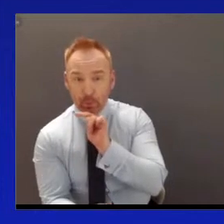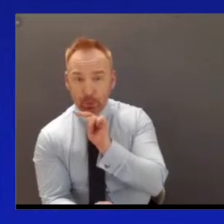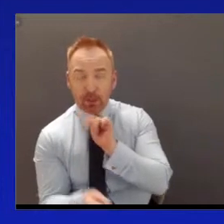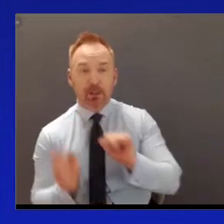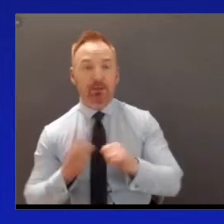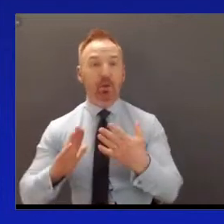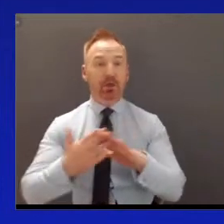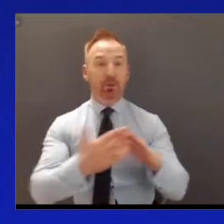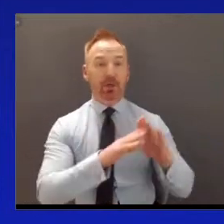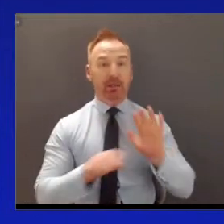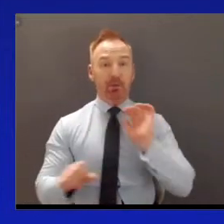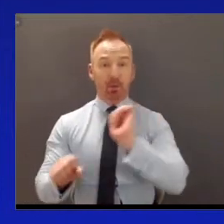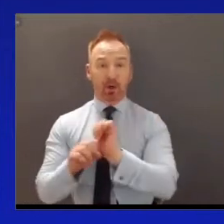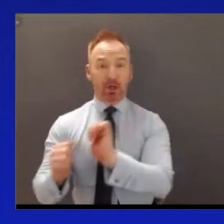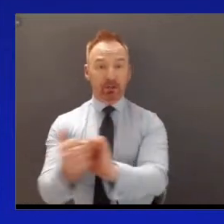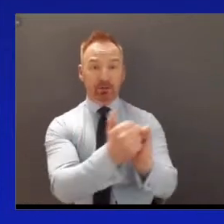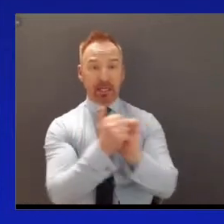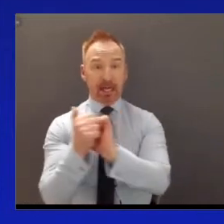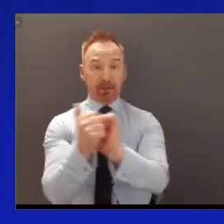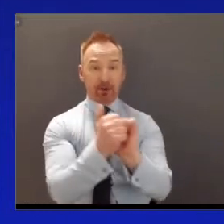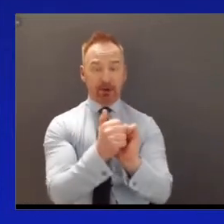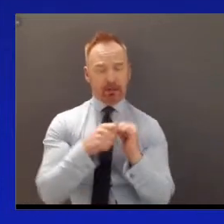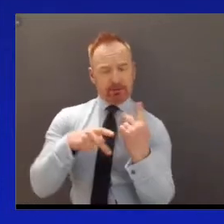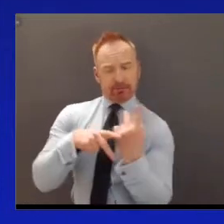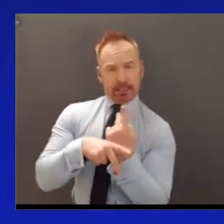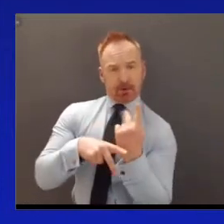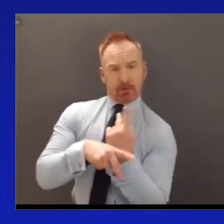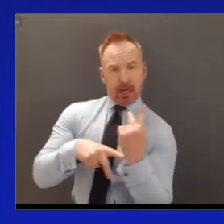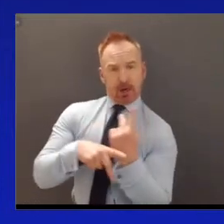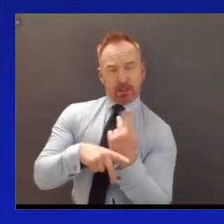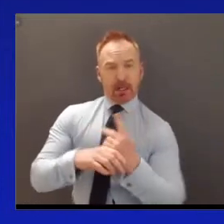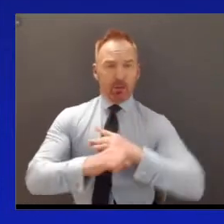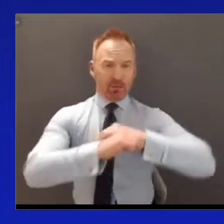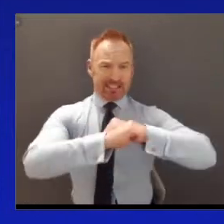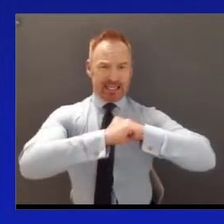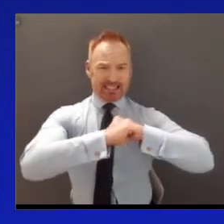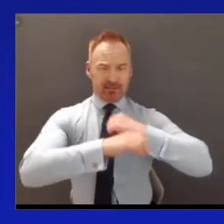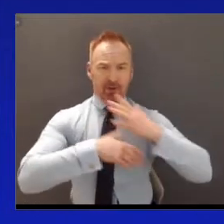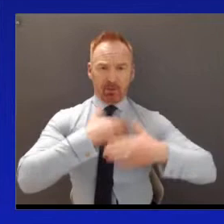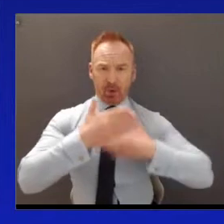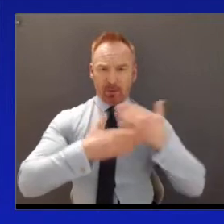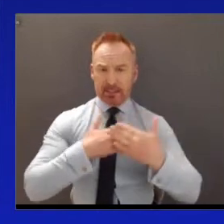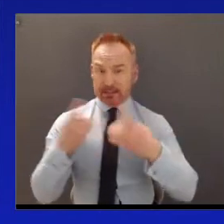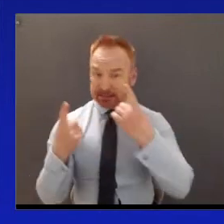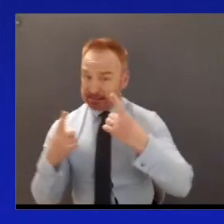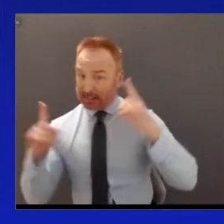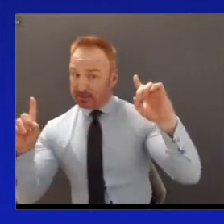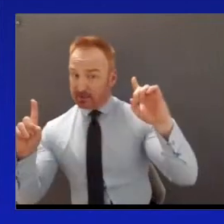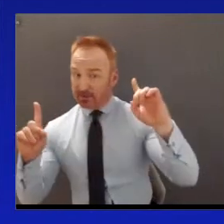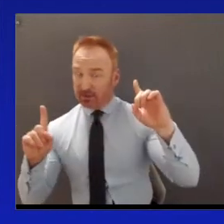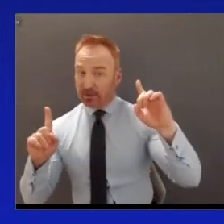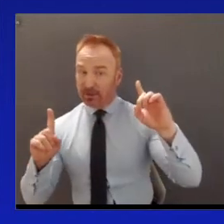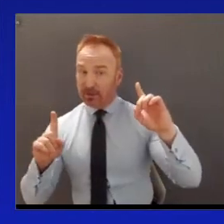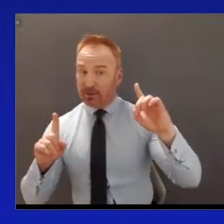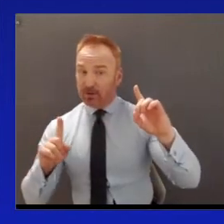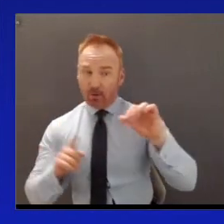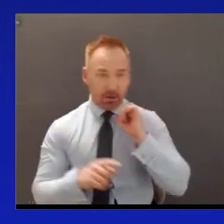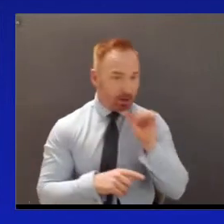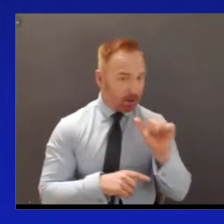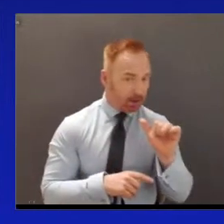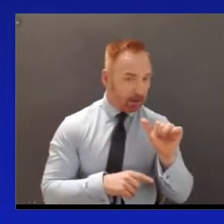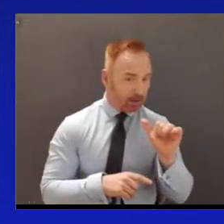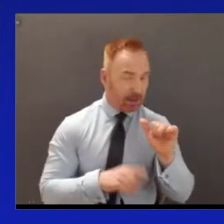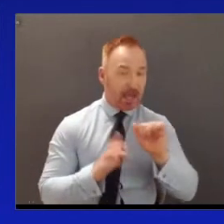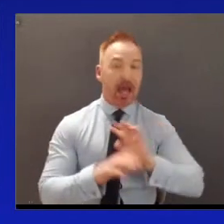measures work. And then we also had to create access point